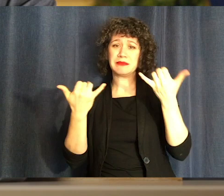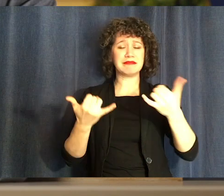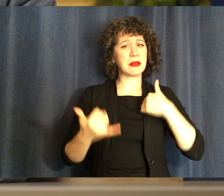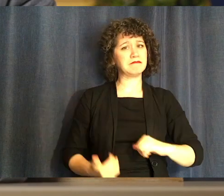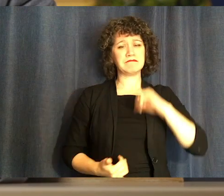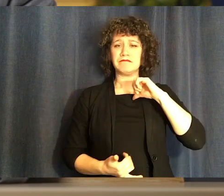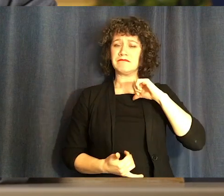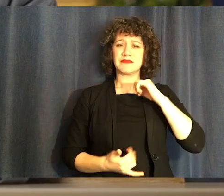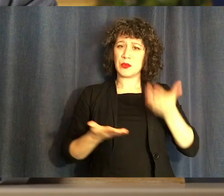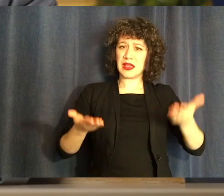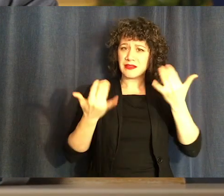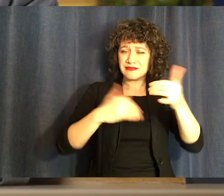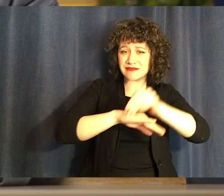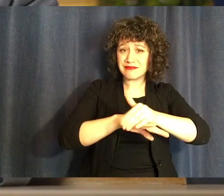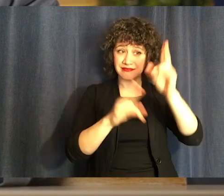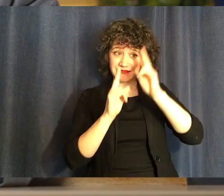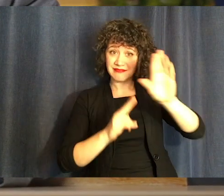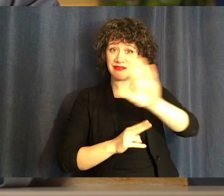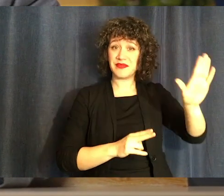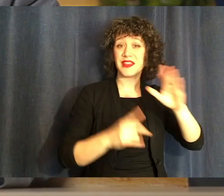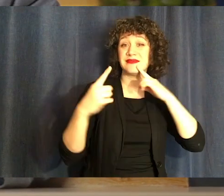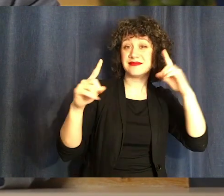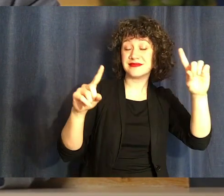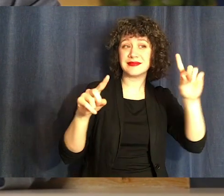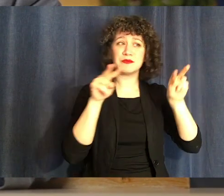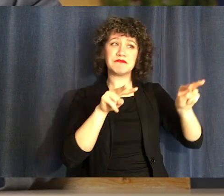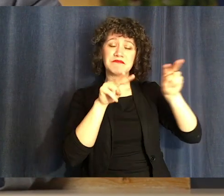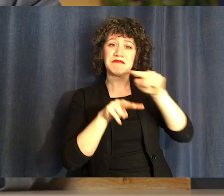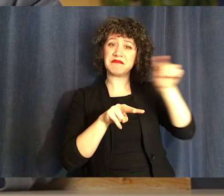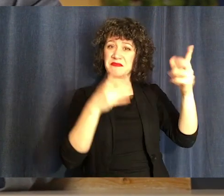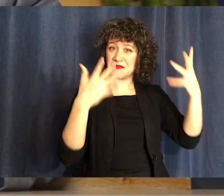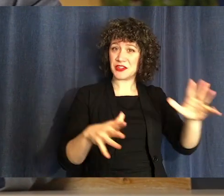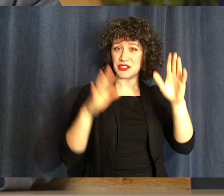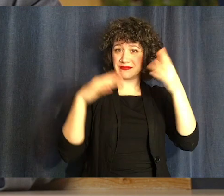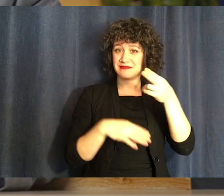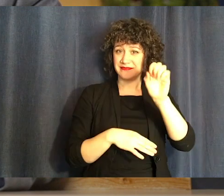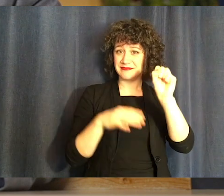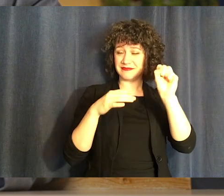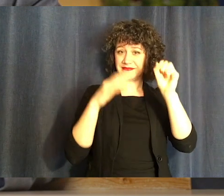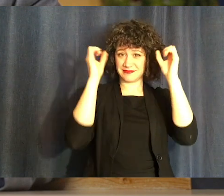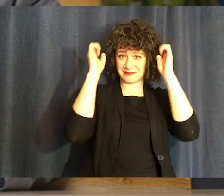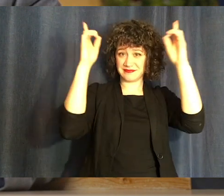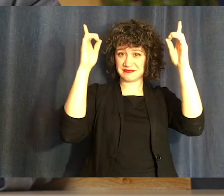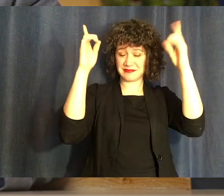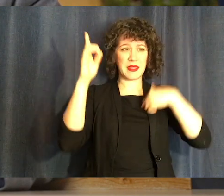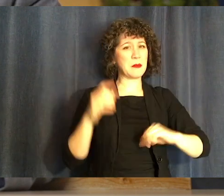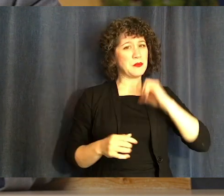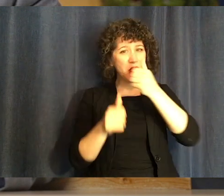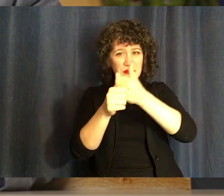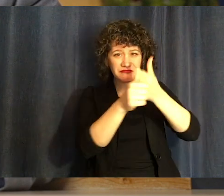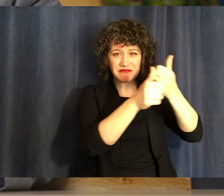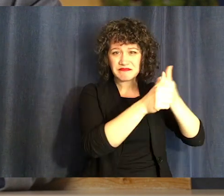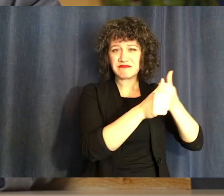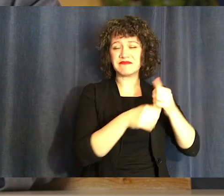tonight to honor their successes and to see them complete their high school education. I'm proud of every single graduate. Celebrating